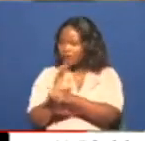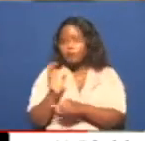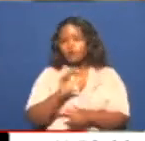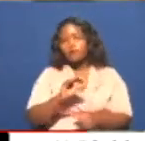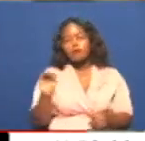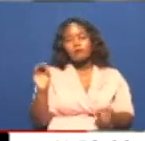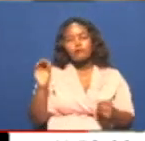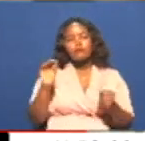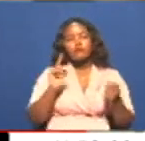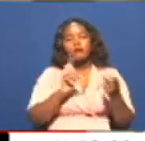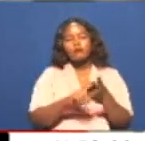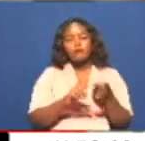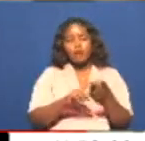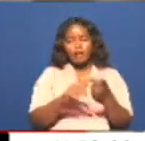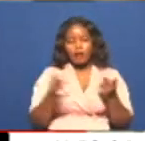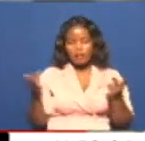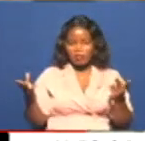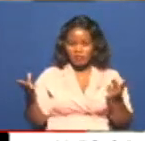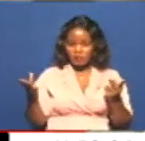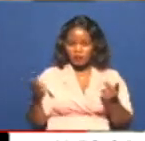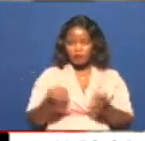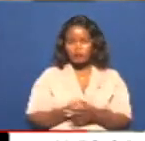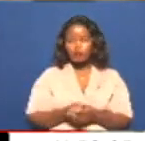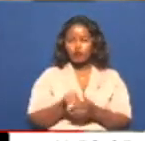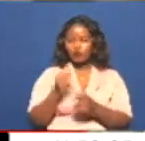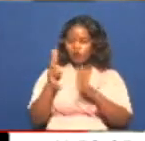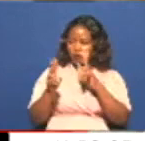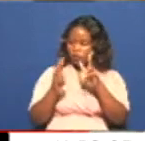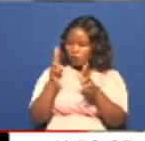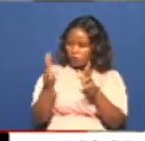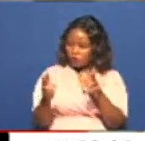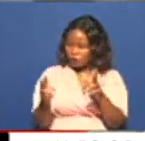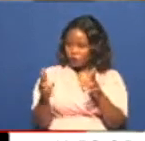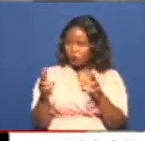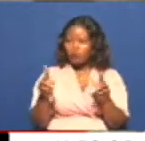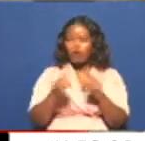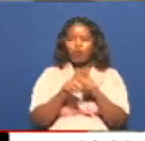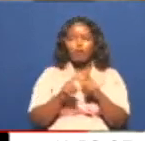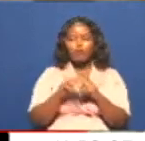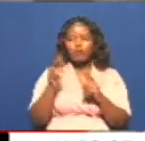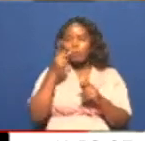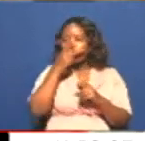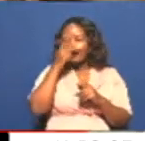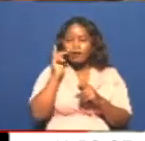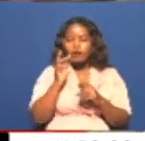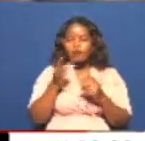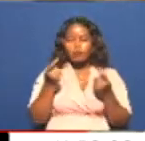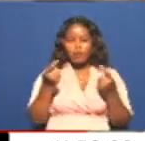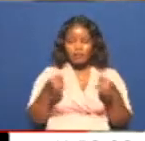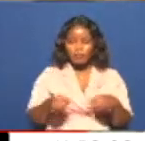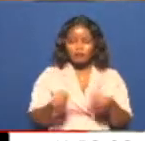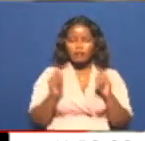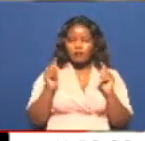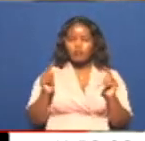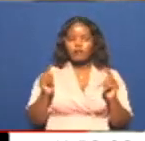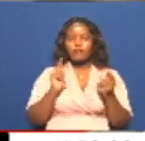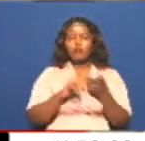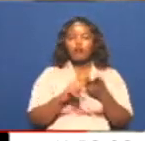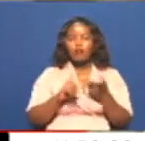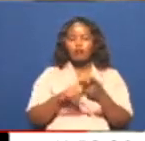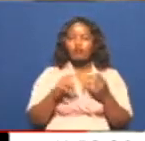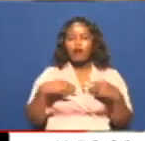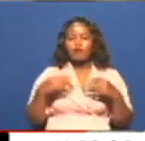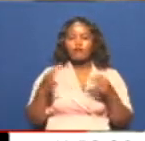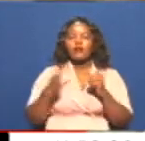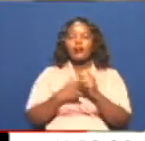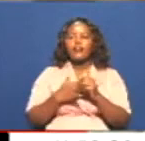is he going to perform mm-hmm. in 2022? Kalonzo Musyoka tried the same year, mm-hmm. and he got about